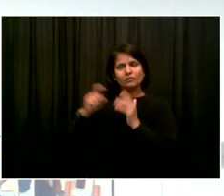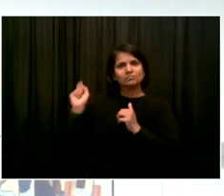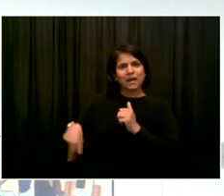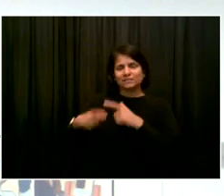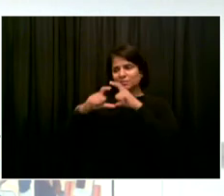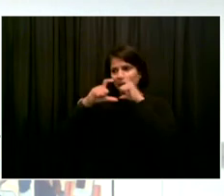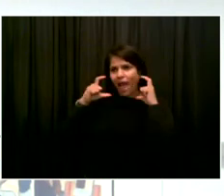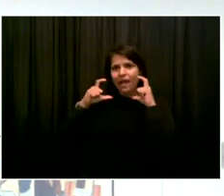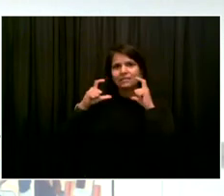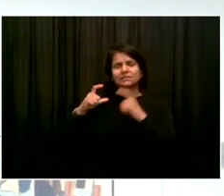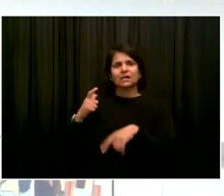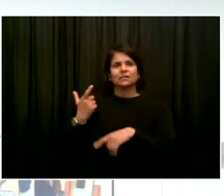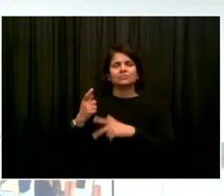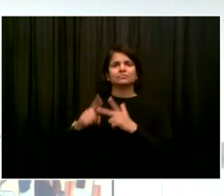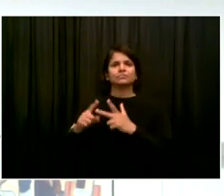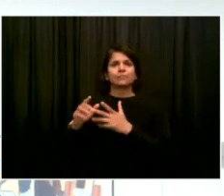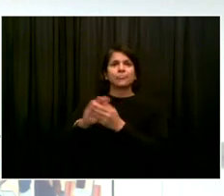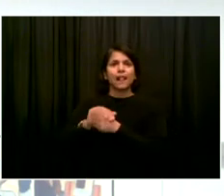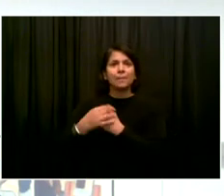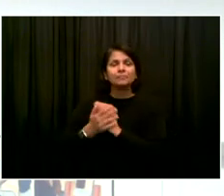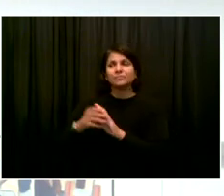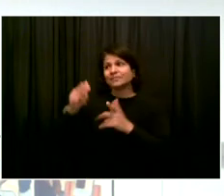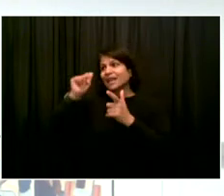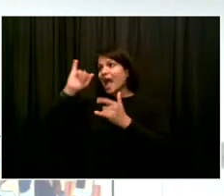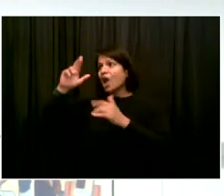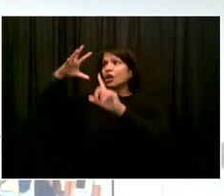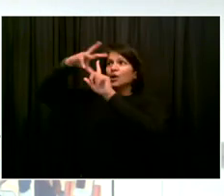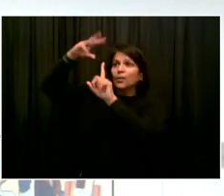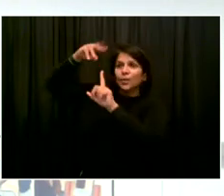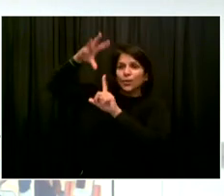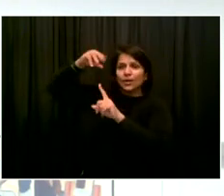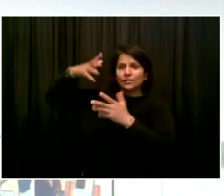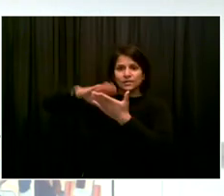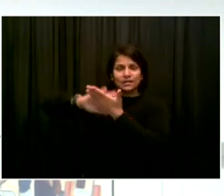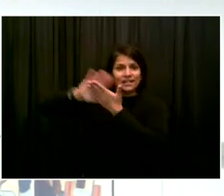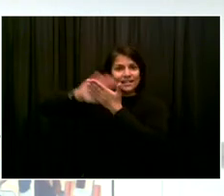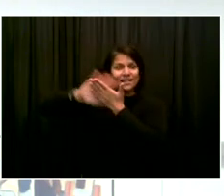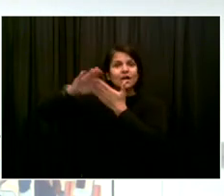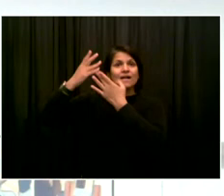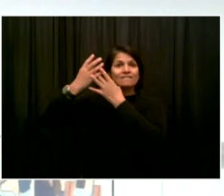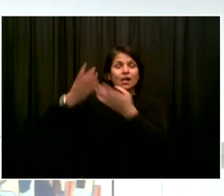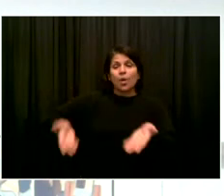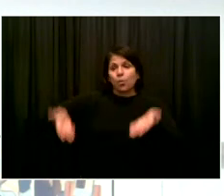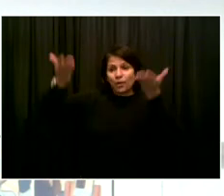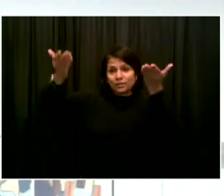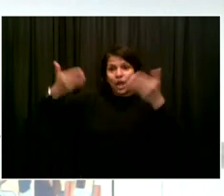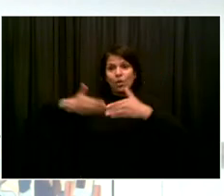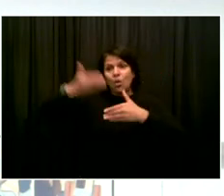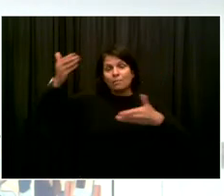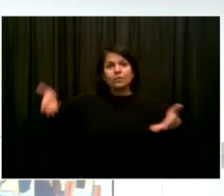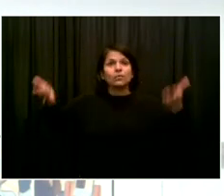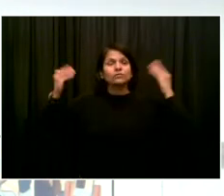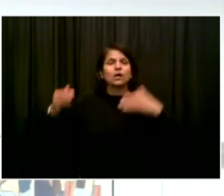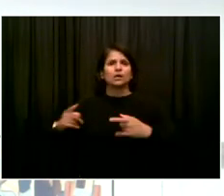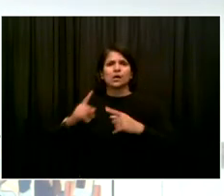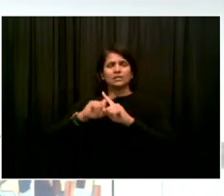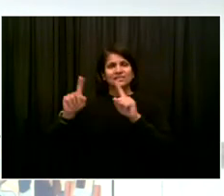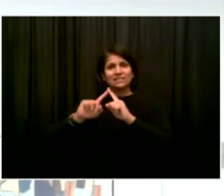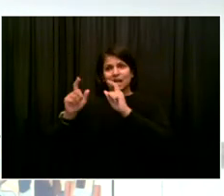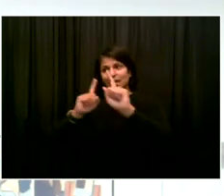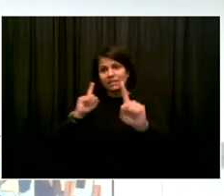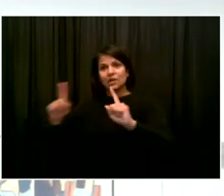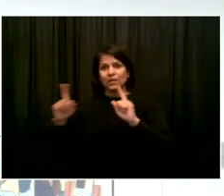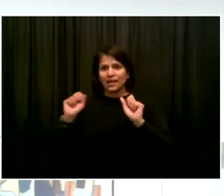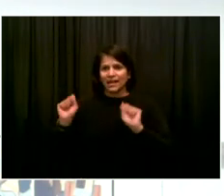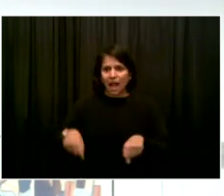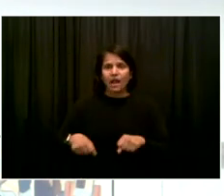agencies, with emphasizing the importance of ventilation and distancing when possible. So those are all layers of mitigation that